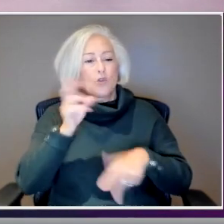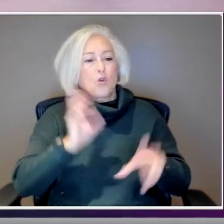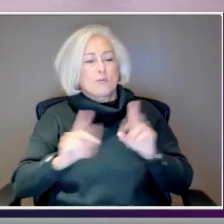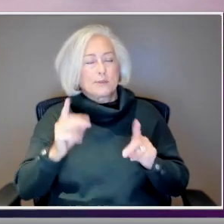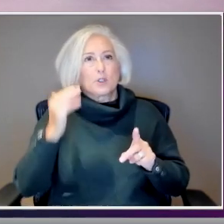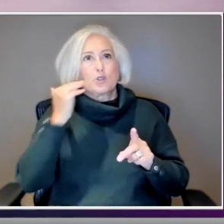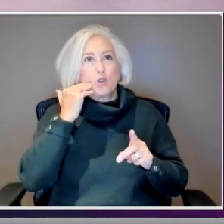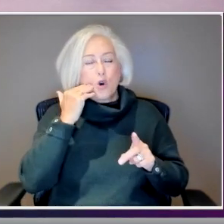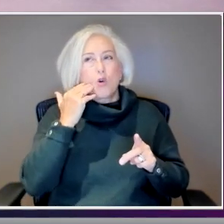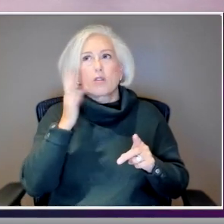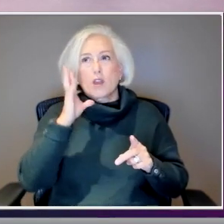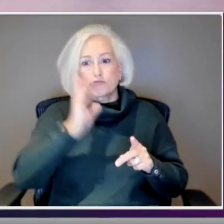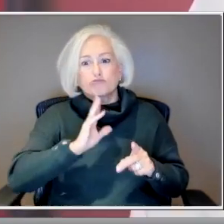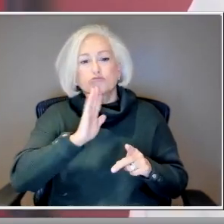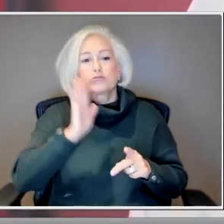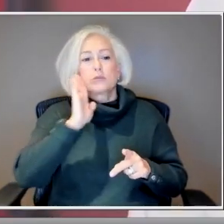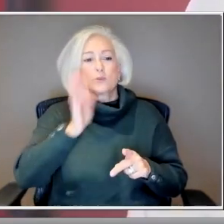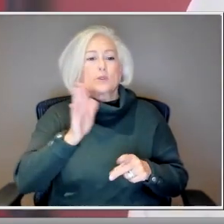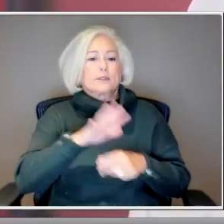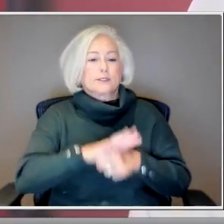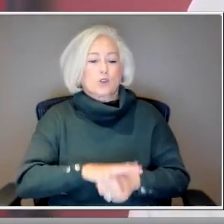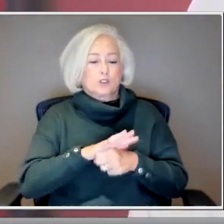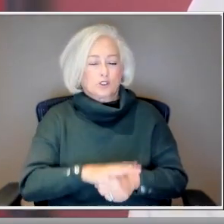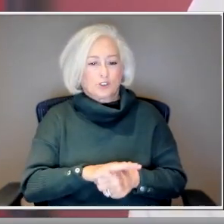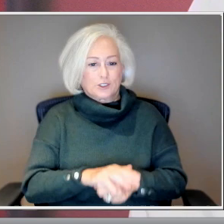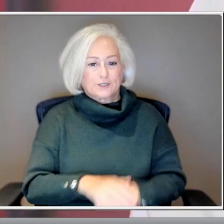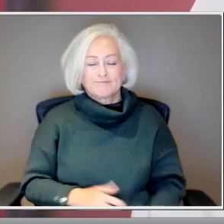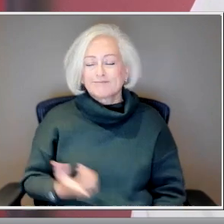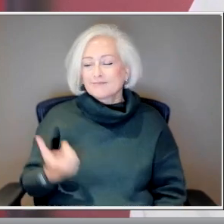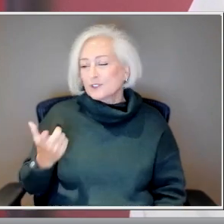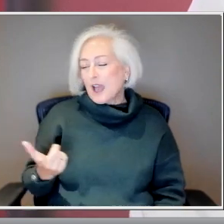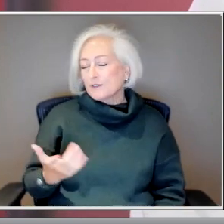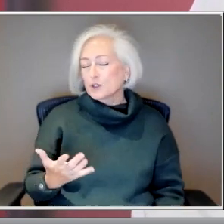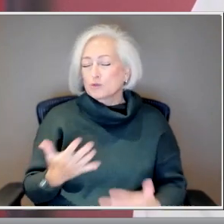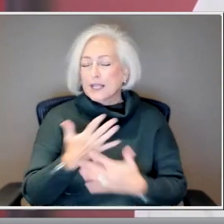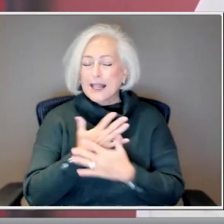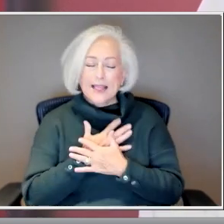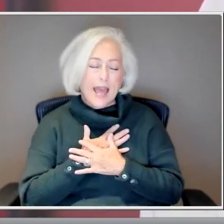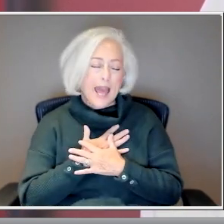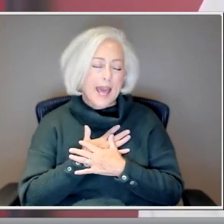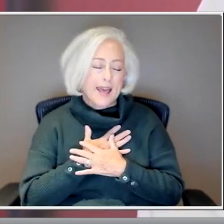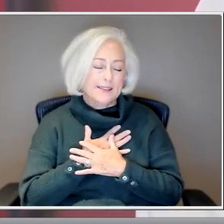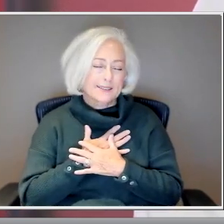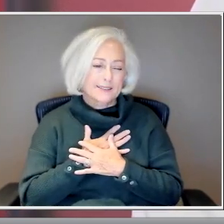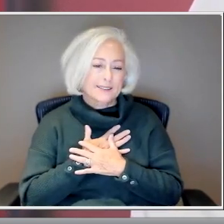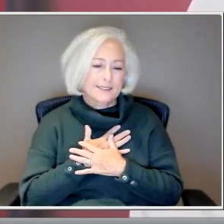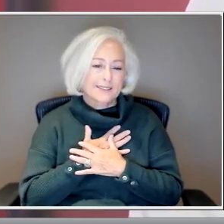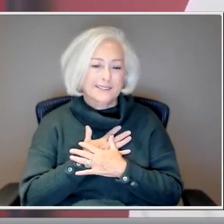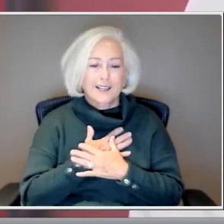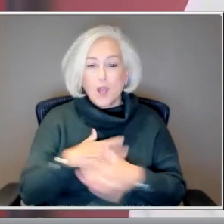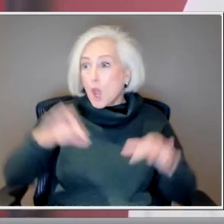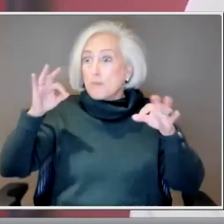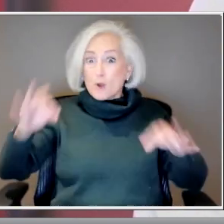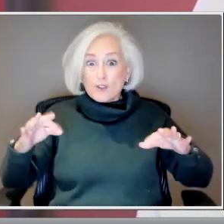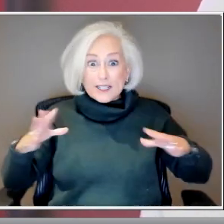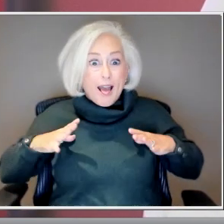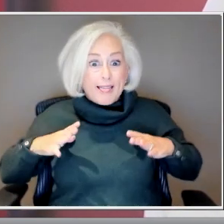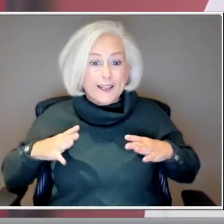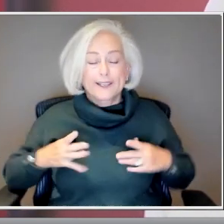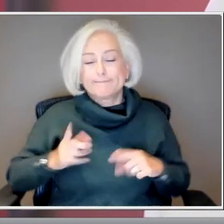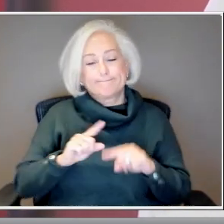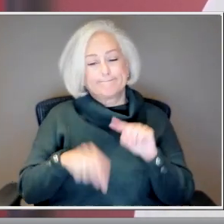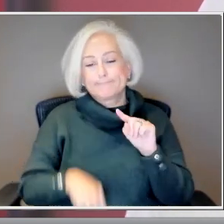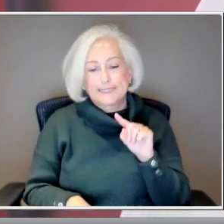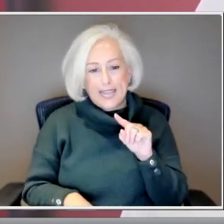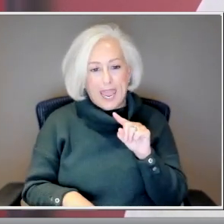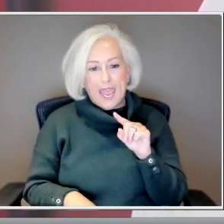stressful situation? Well, I think you have to relax and kind of realize that you cannot create a perfect holiday. I think you don't want to be on Norman